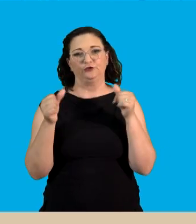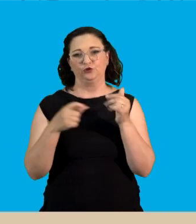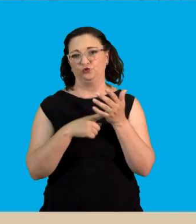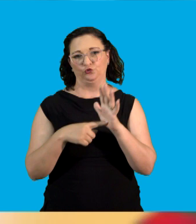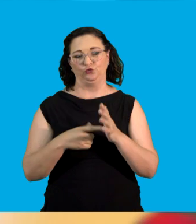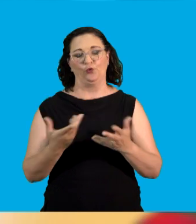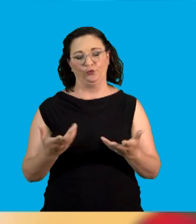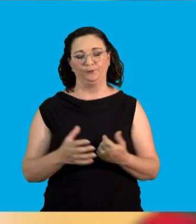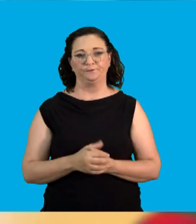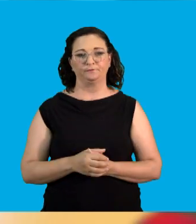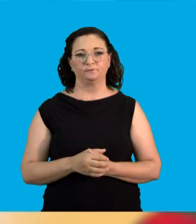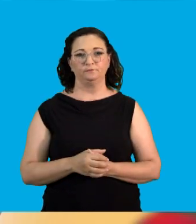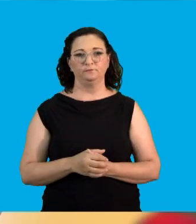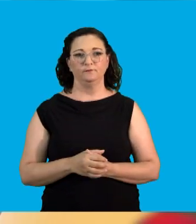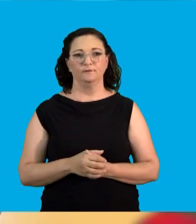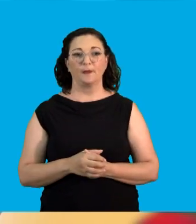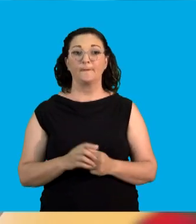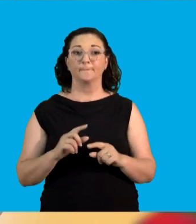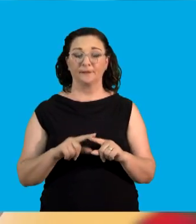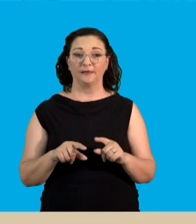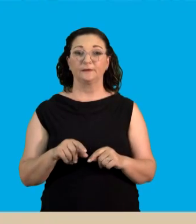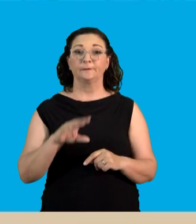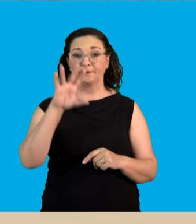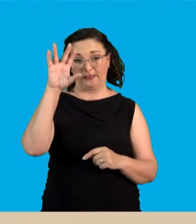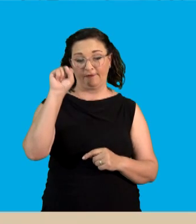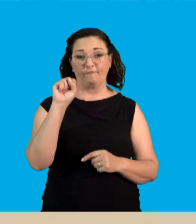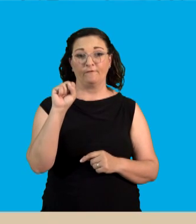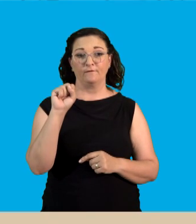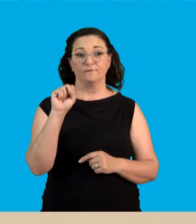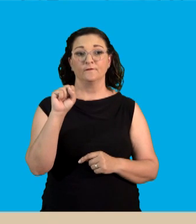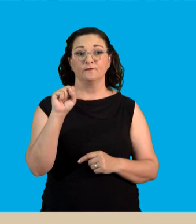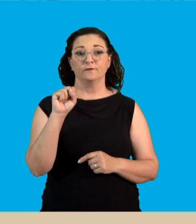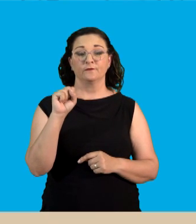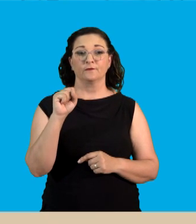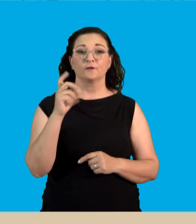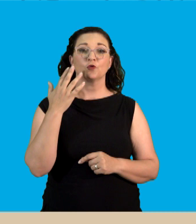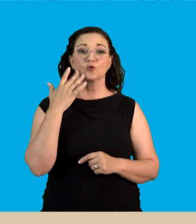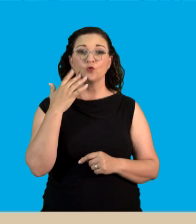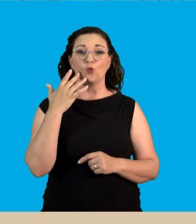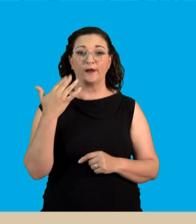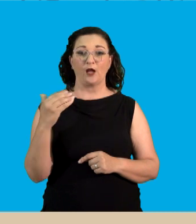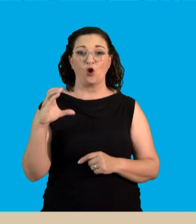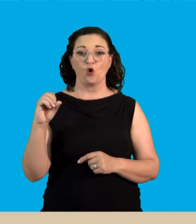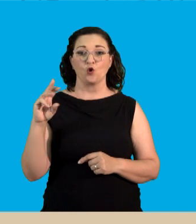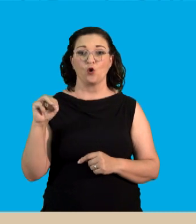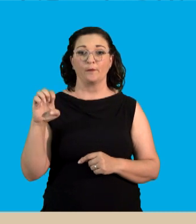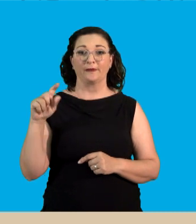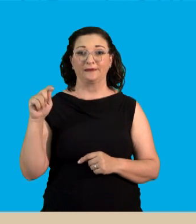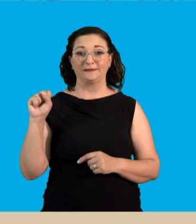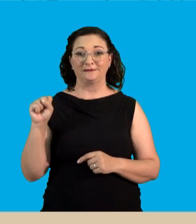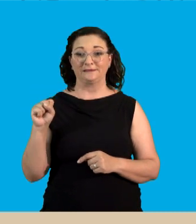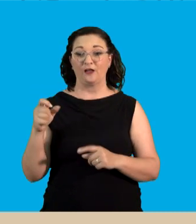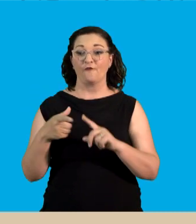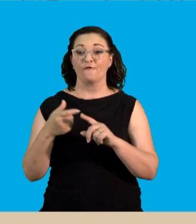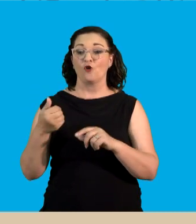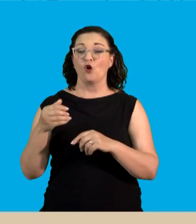to show you how it might look like. It is also believed that the comets that enter the solar system